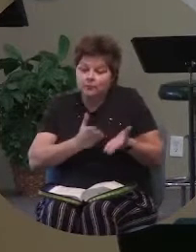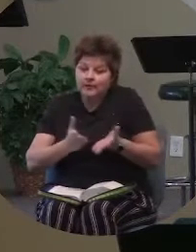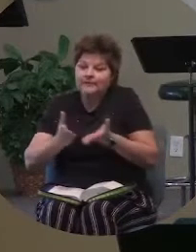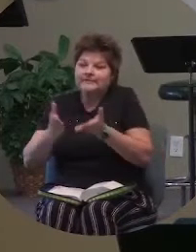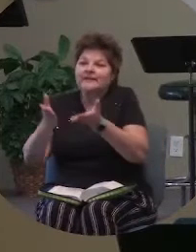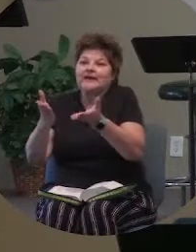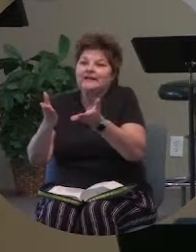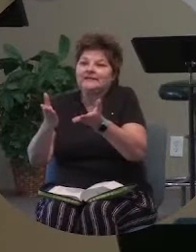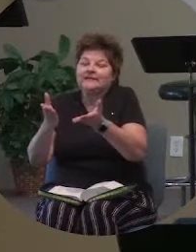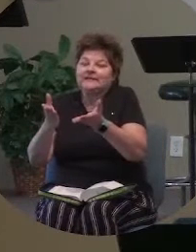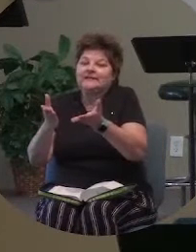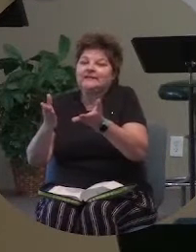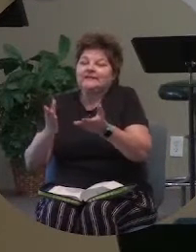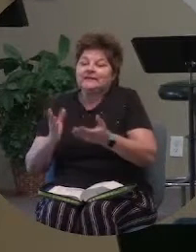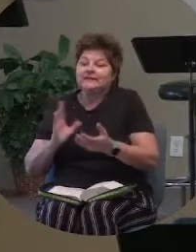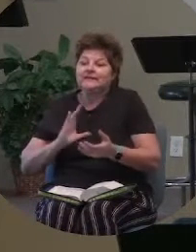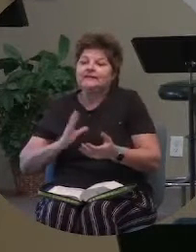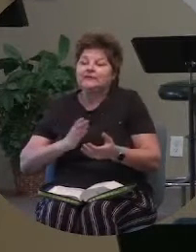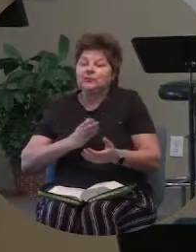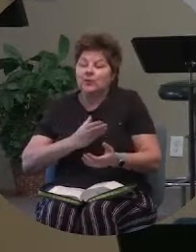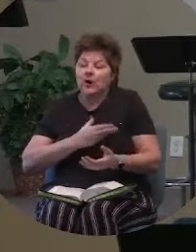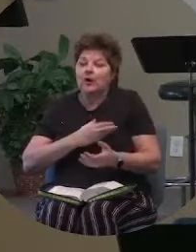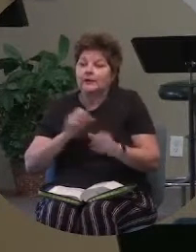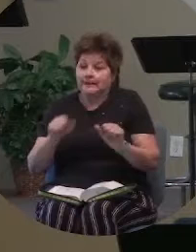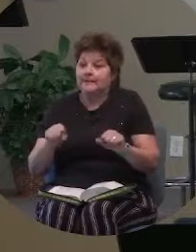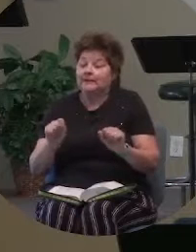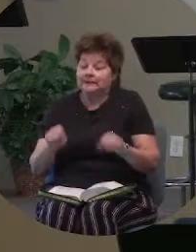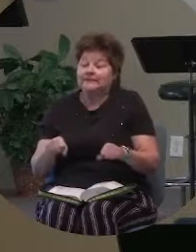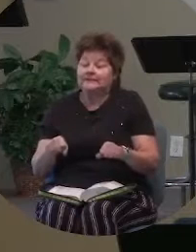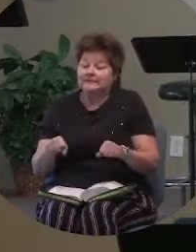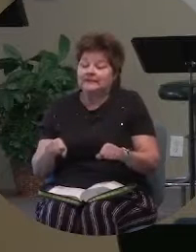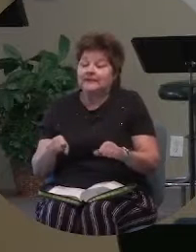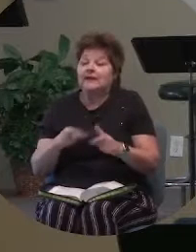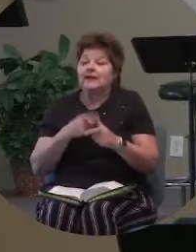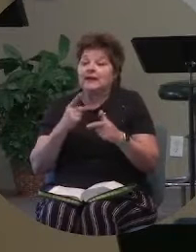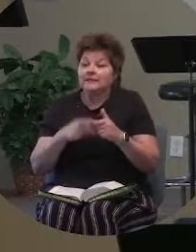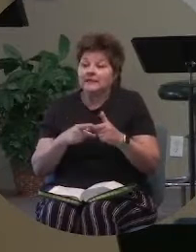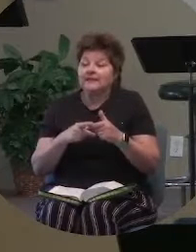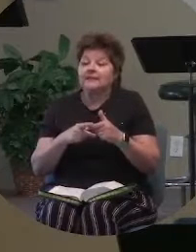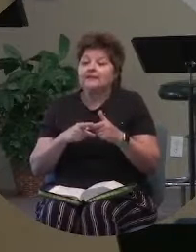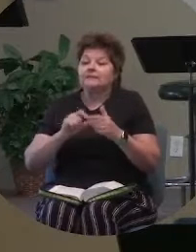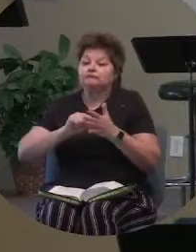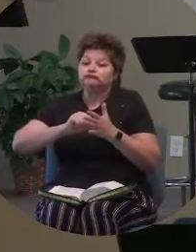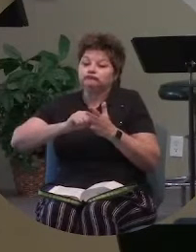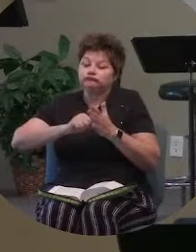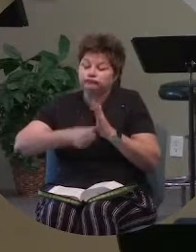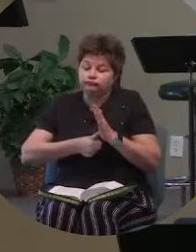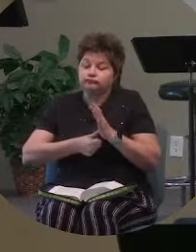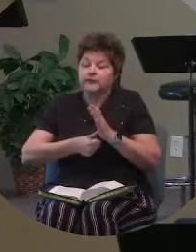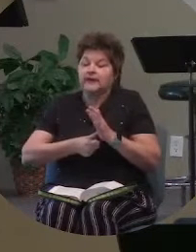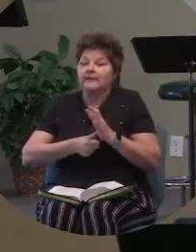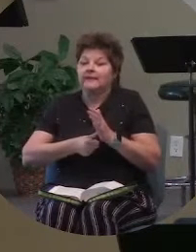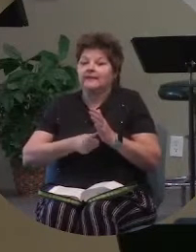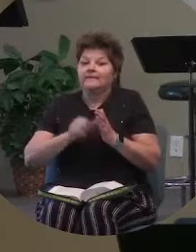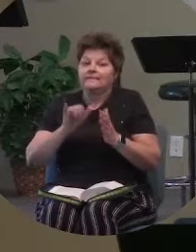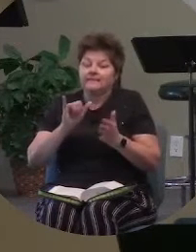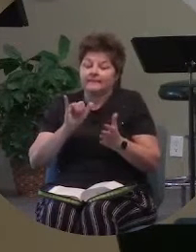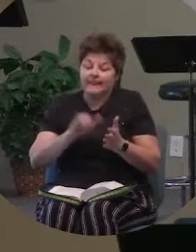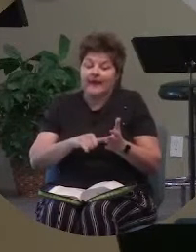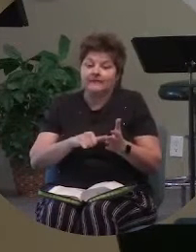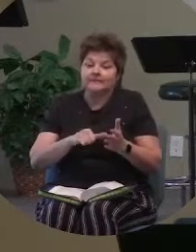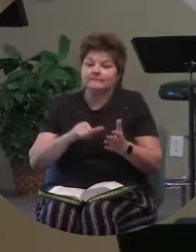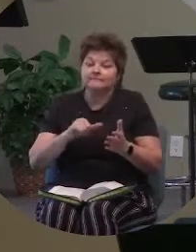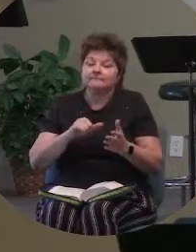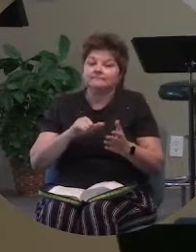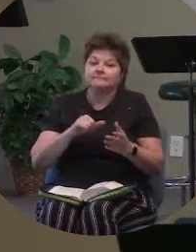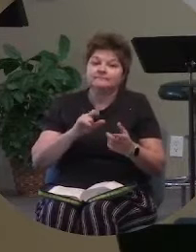equation, into our abilities, and then he presses that into our oughtness. We ought to love